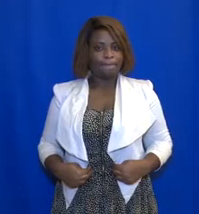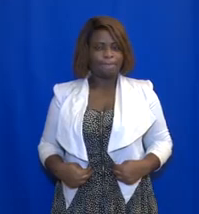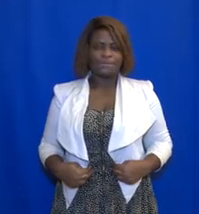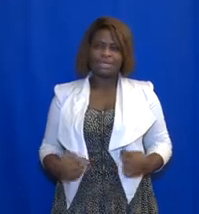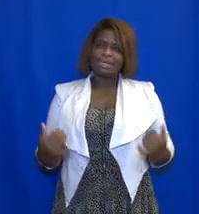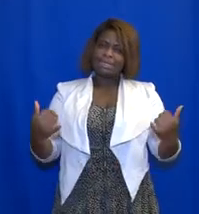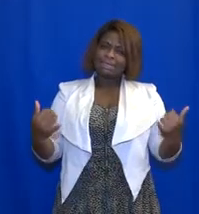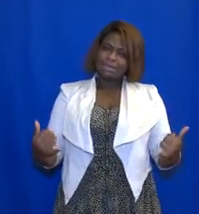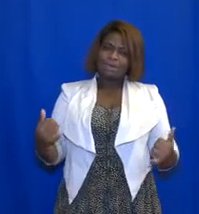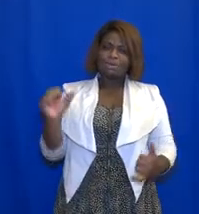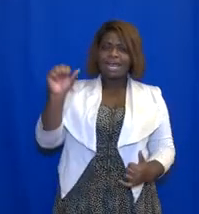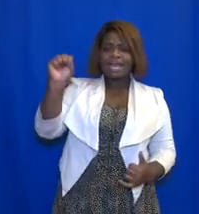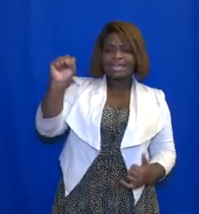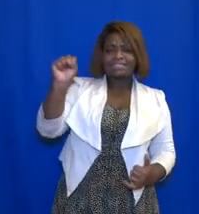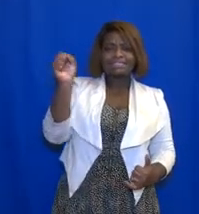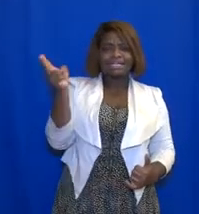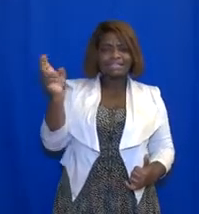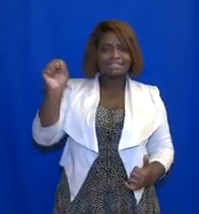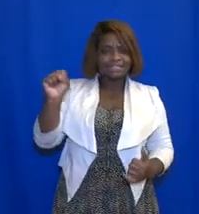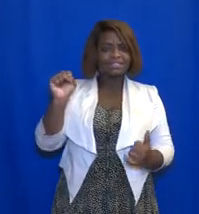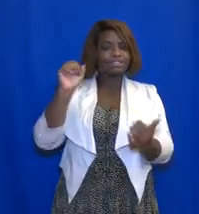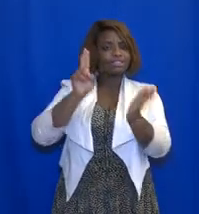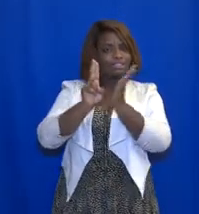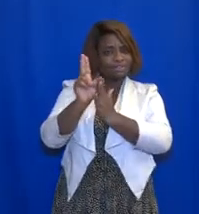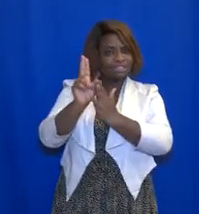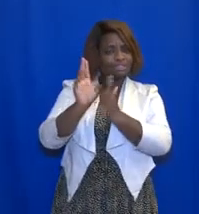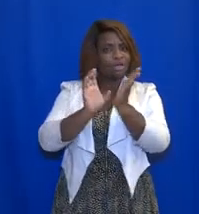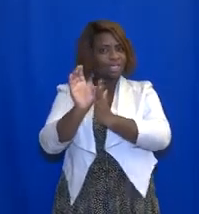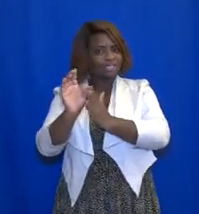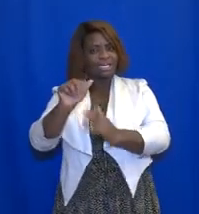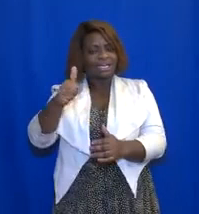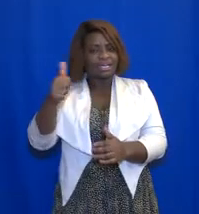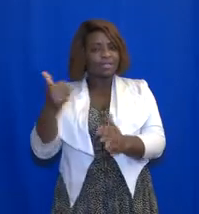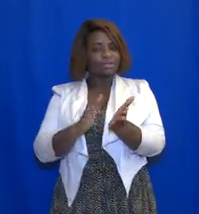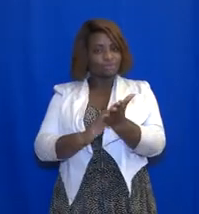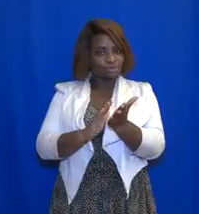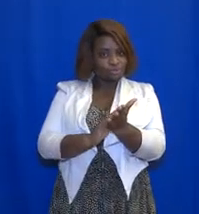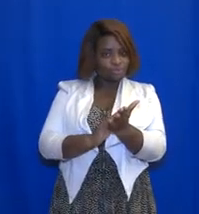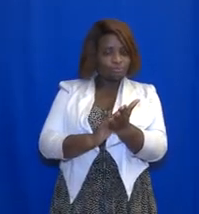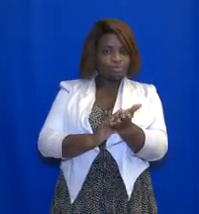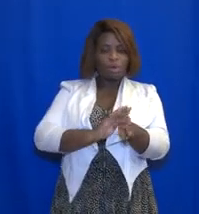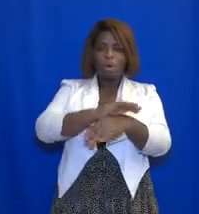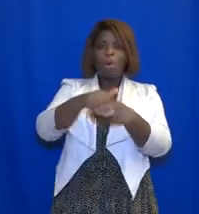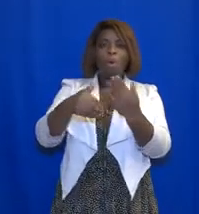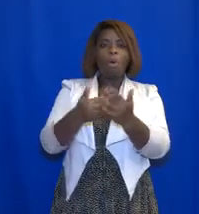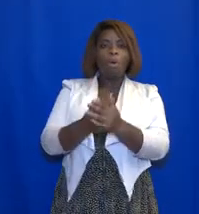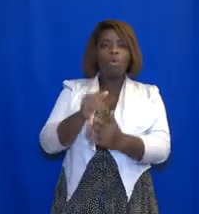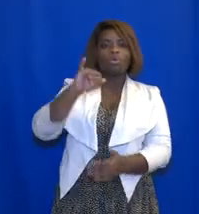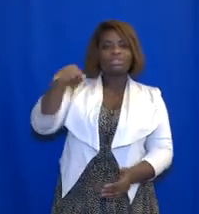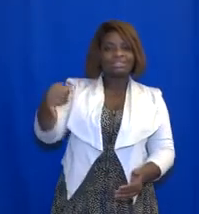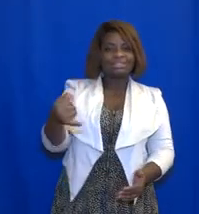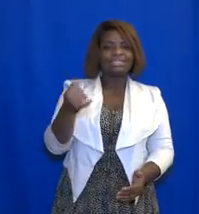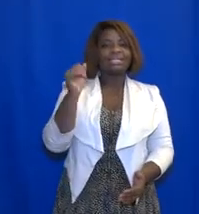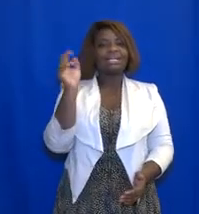Like senior high schools, universities, and other tertiary institutions, all junior high schools across